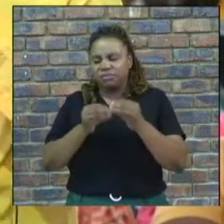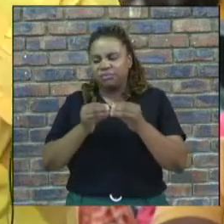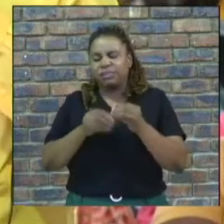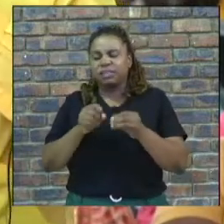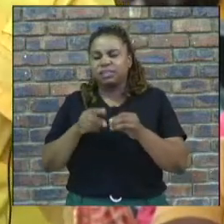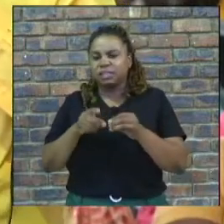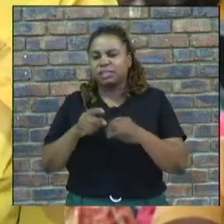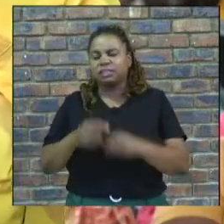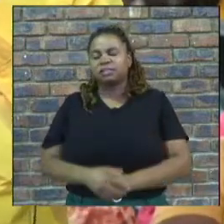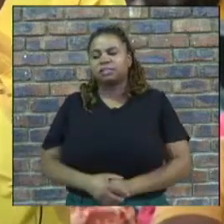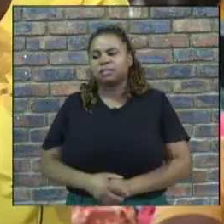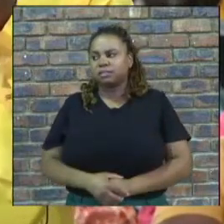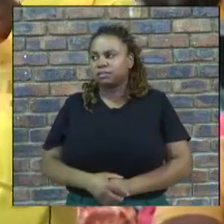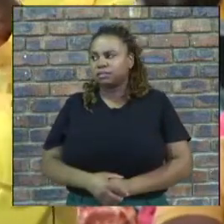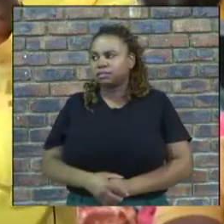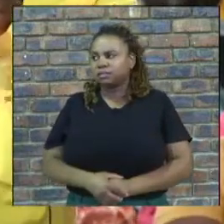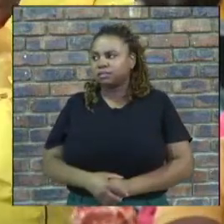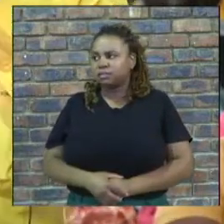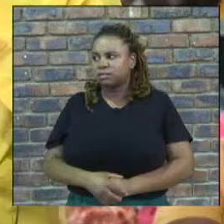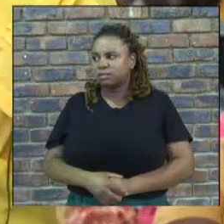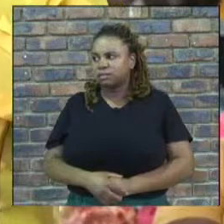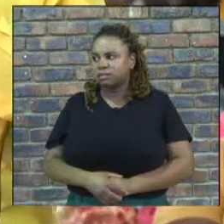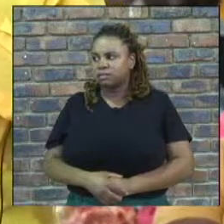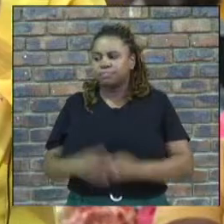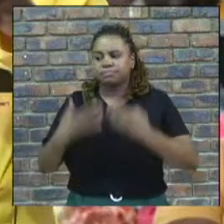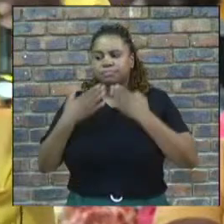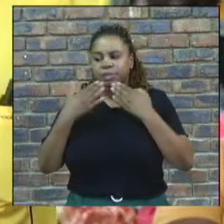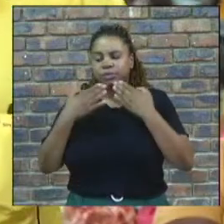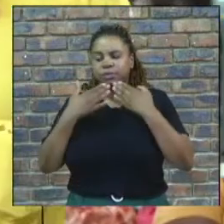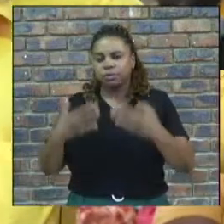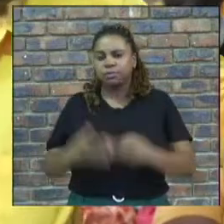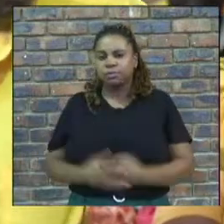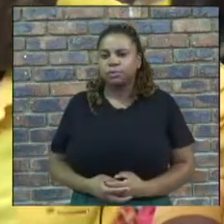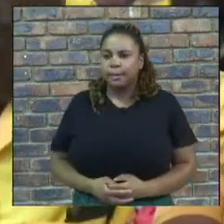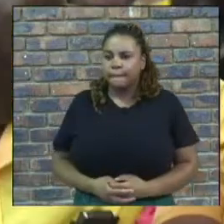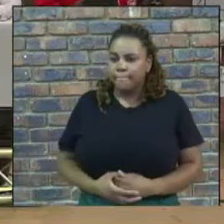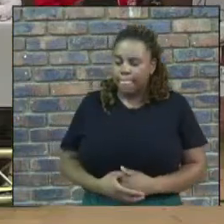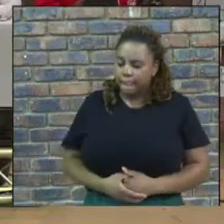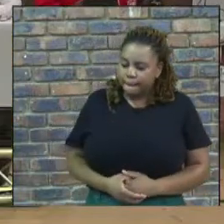nabantwana bayo mayilethe inkulumo. Ngiyabonga.